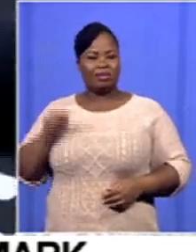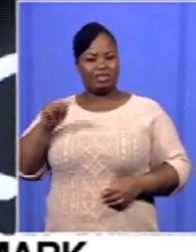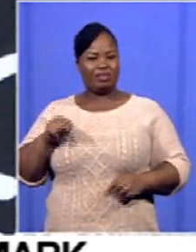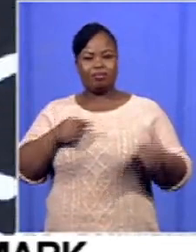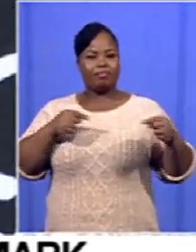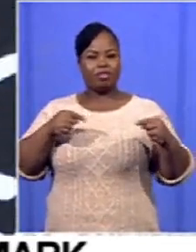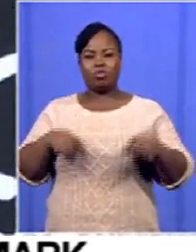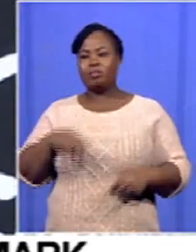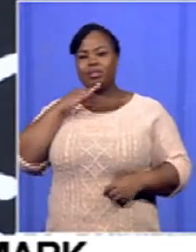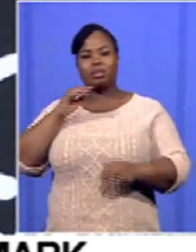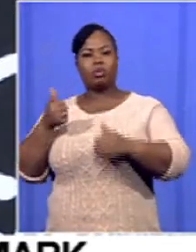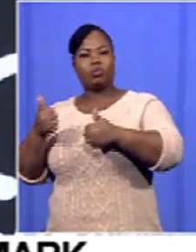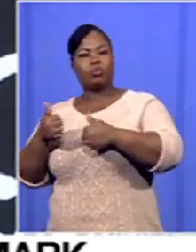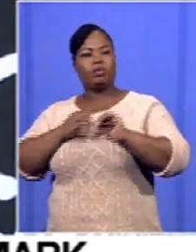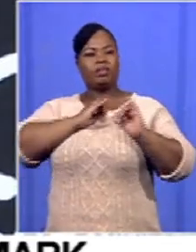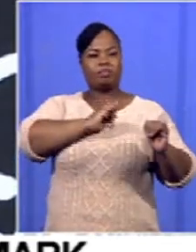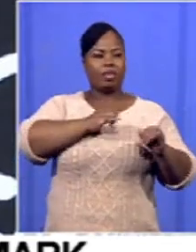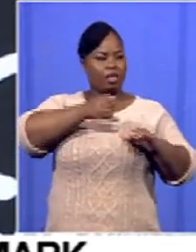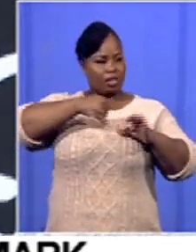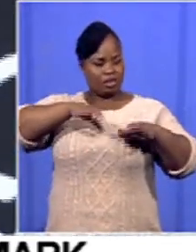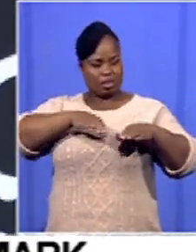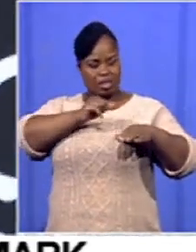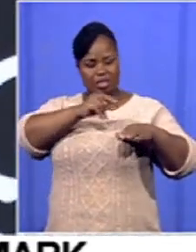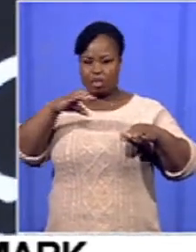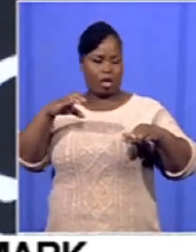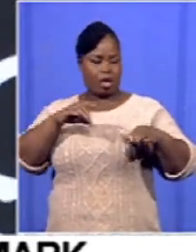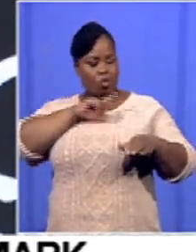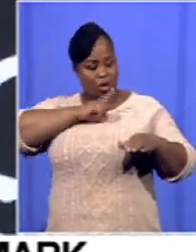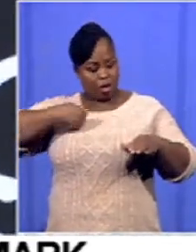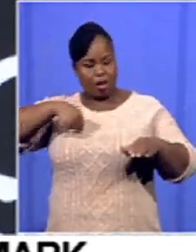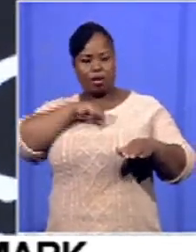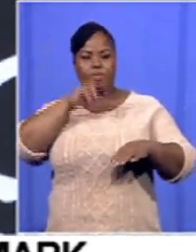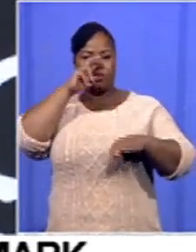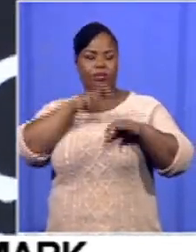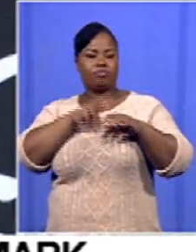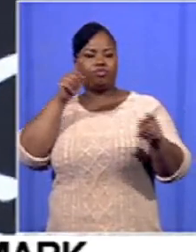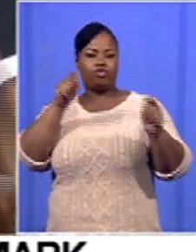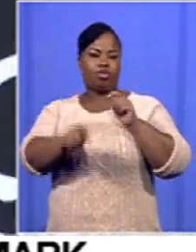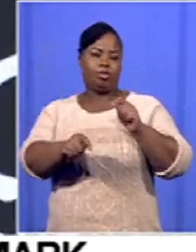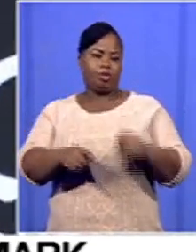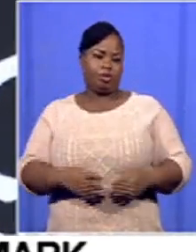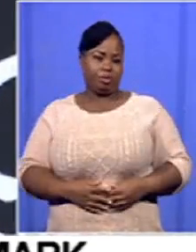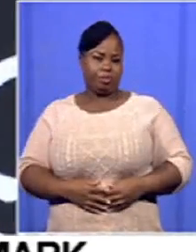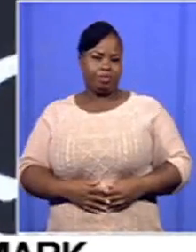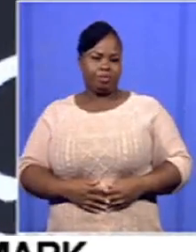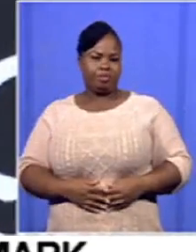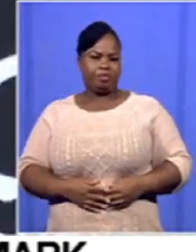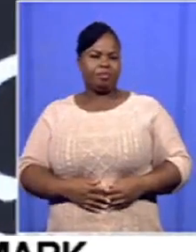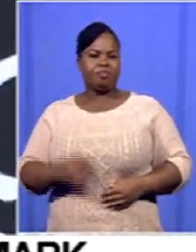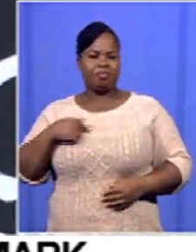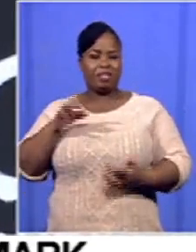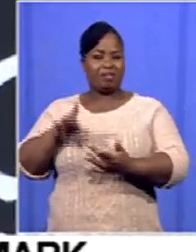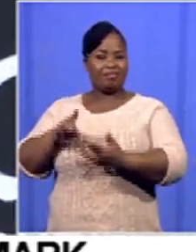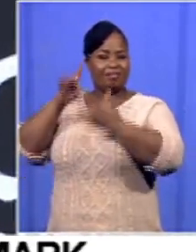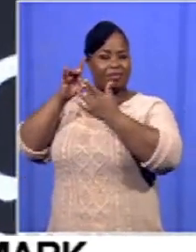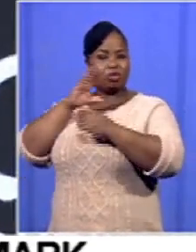good versus bad inside the ANC. It's about the fact that we need change. I single out the ANC